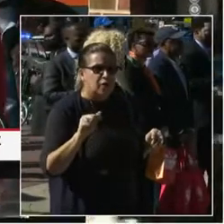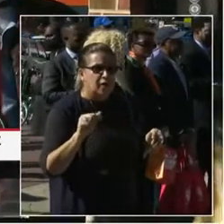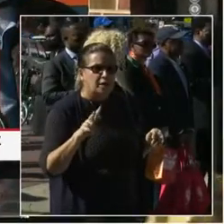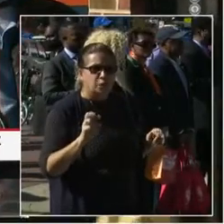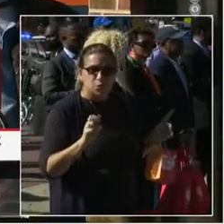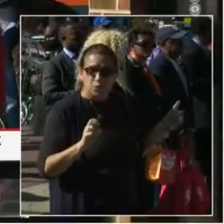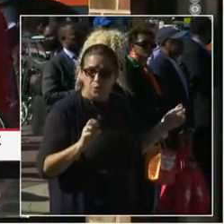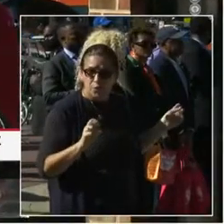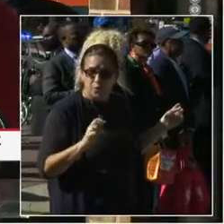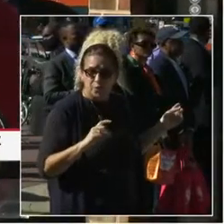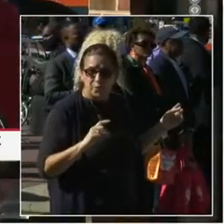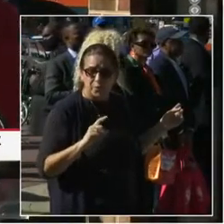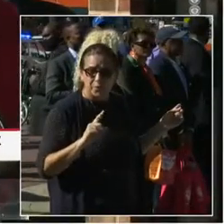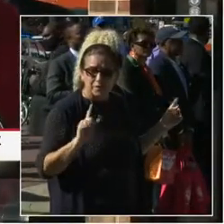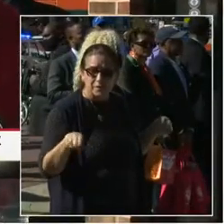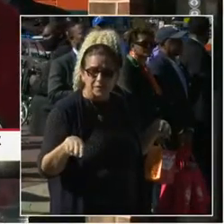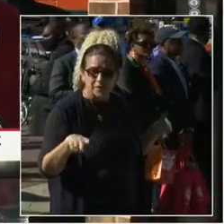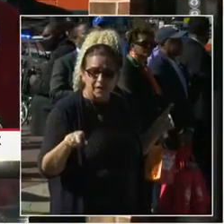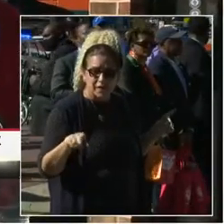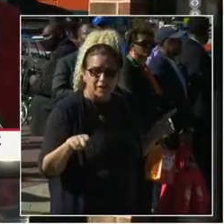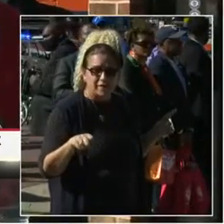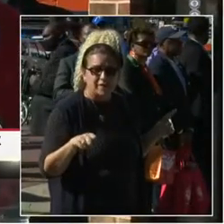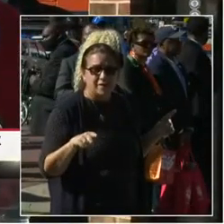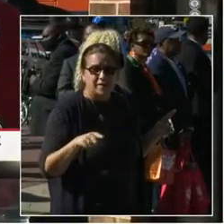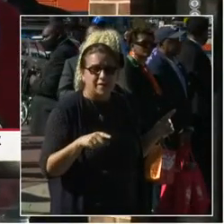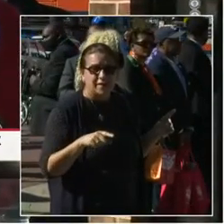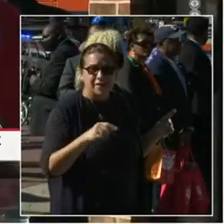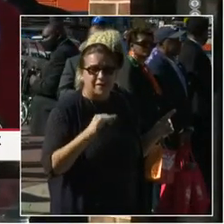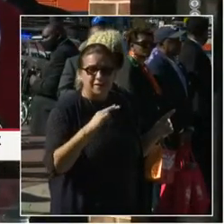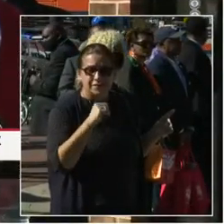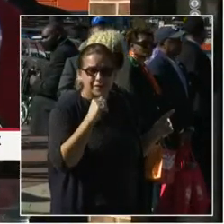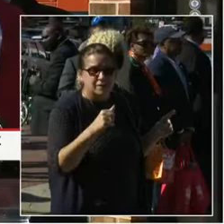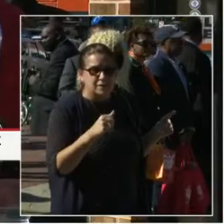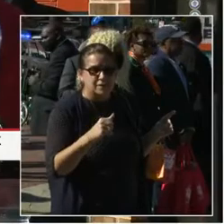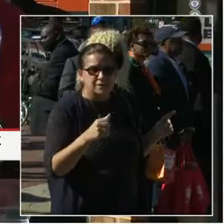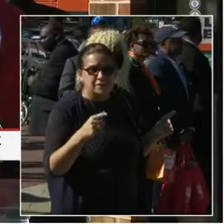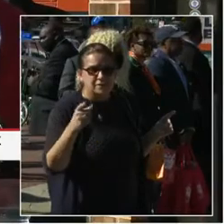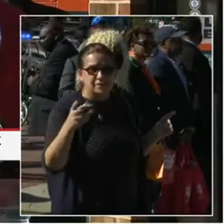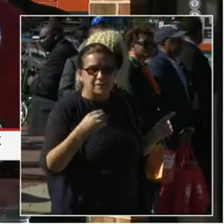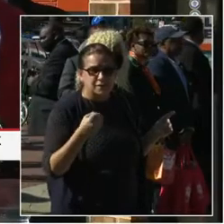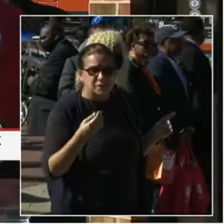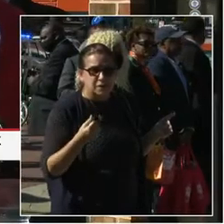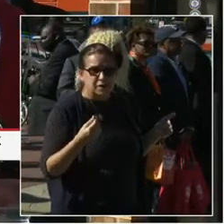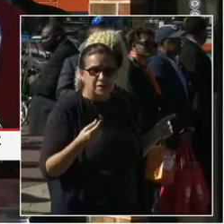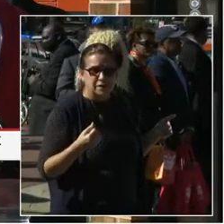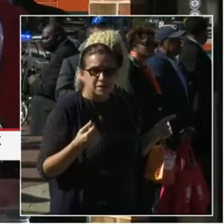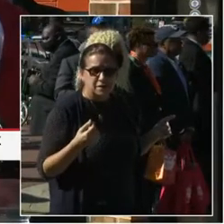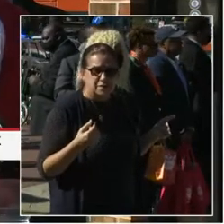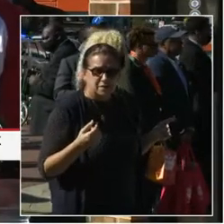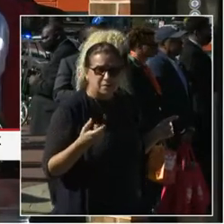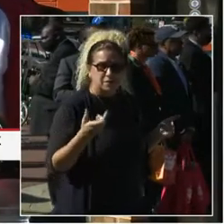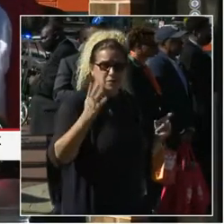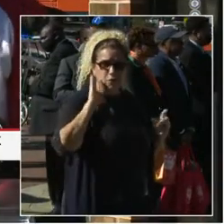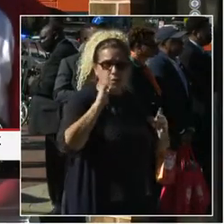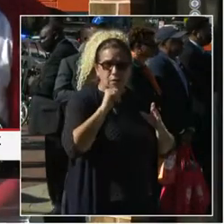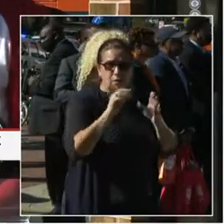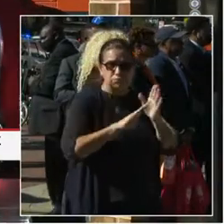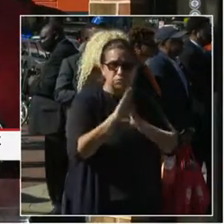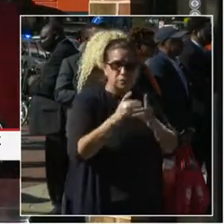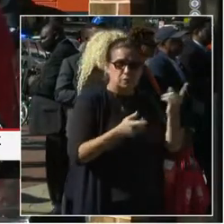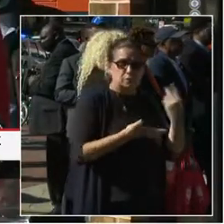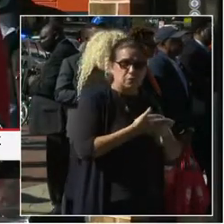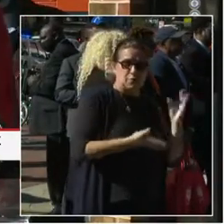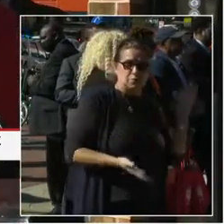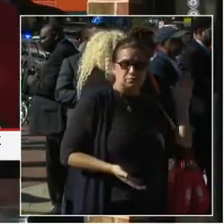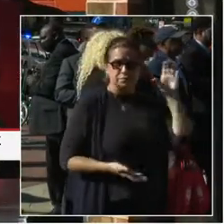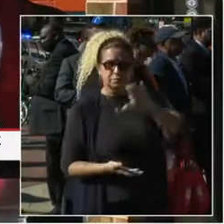city? And why, again, is it just so important for you personally to take your business back east of the river? Yeah,